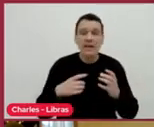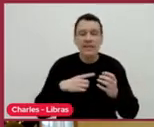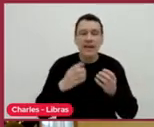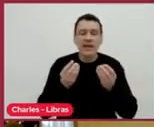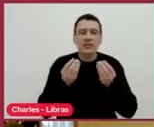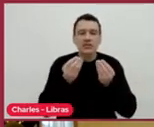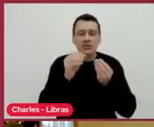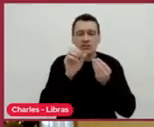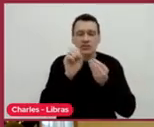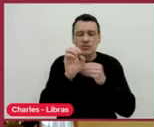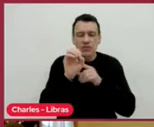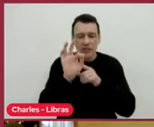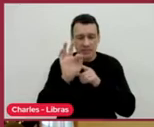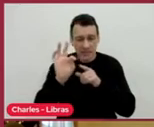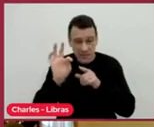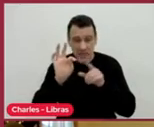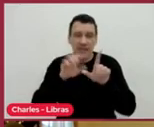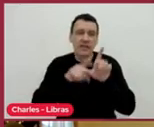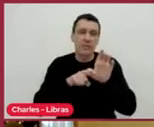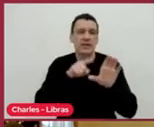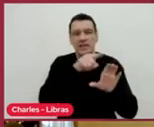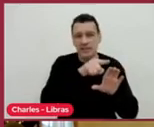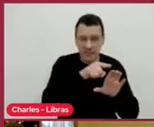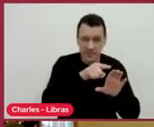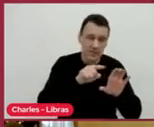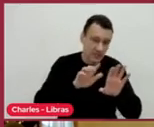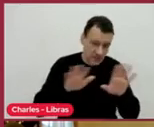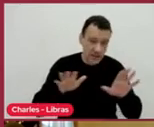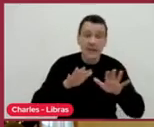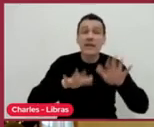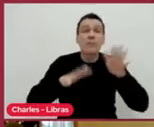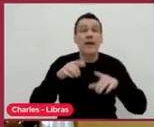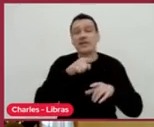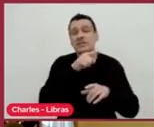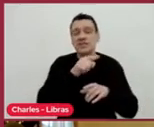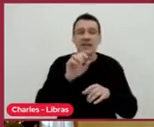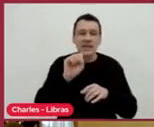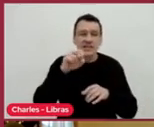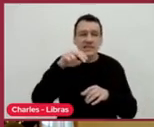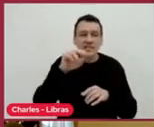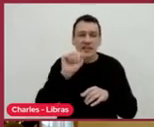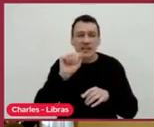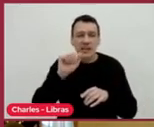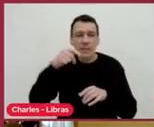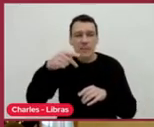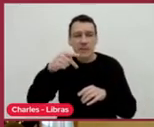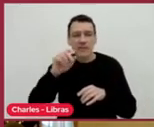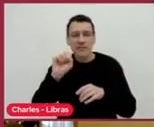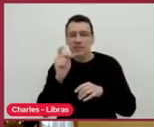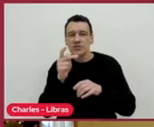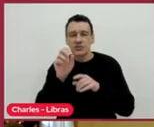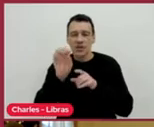these elements. So snapshots, line items, sorry, depends on snapshots, and B Corp line items depend on snapshots.